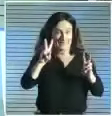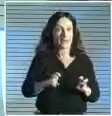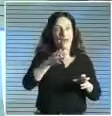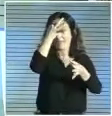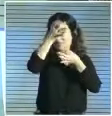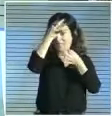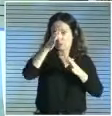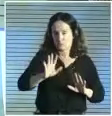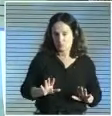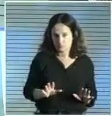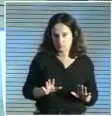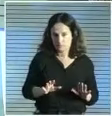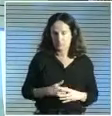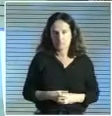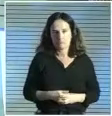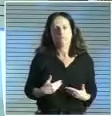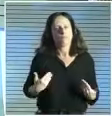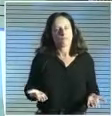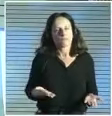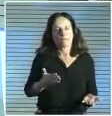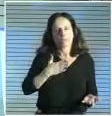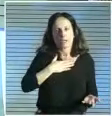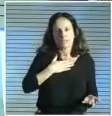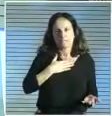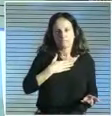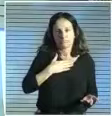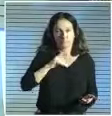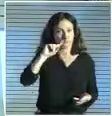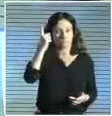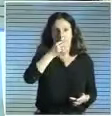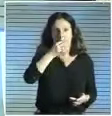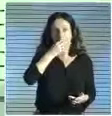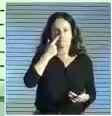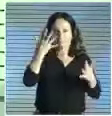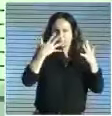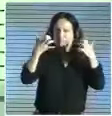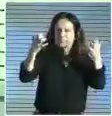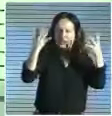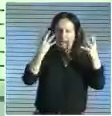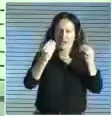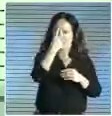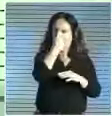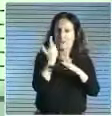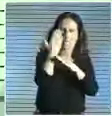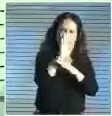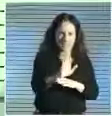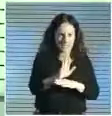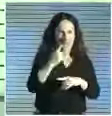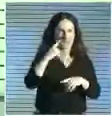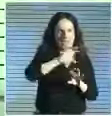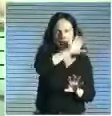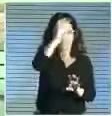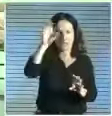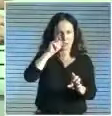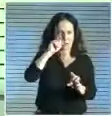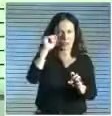say that it's really an honor to be here with so many destinations in the room, because it doesn't happen very often that we can travel to one place and